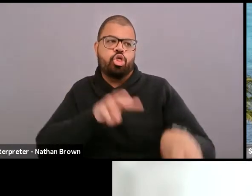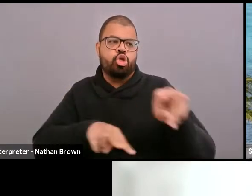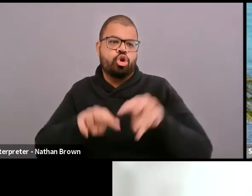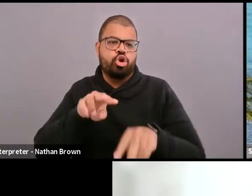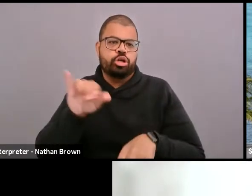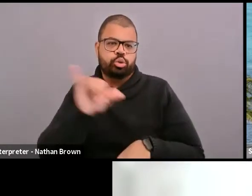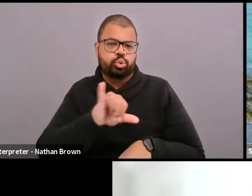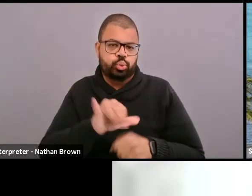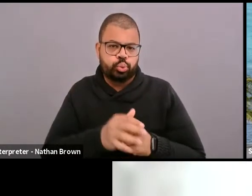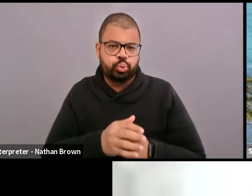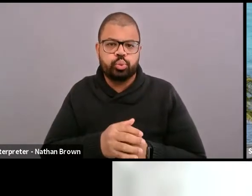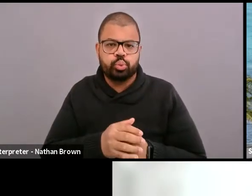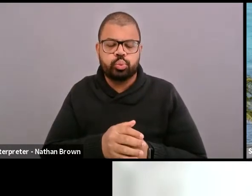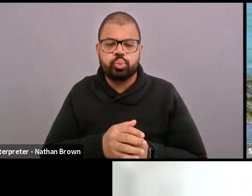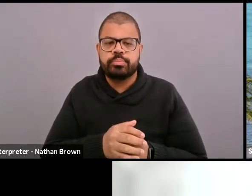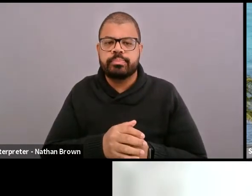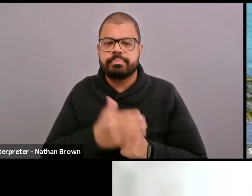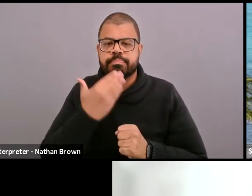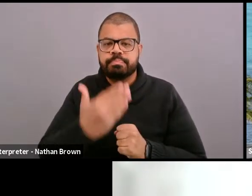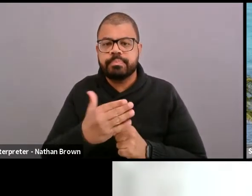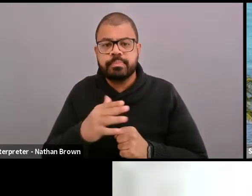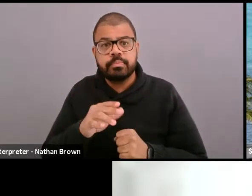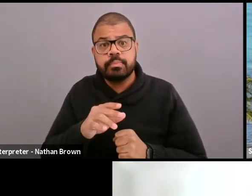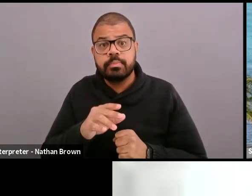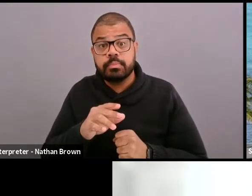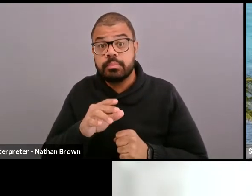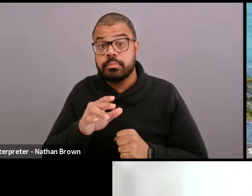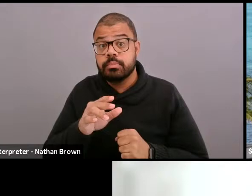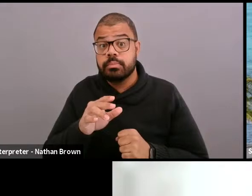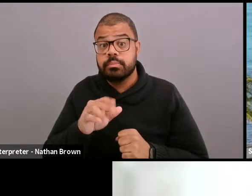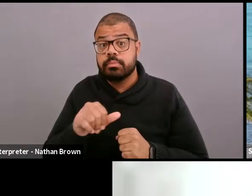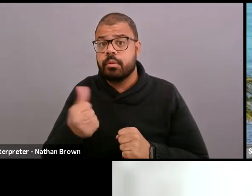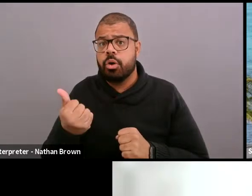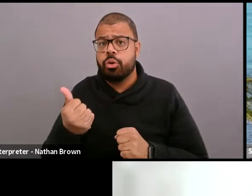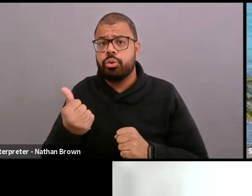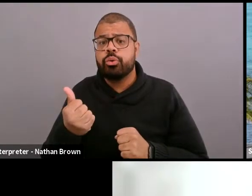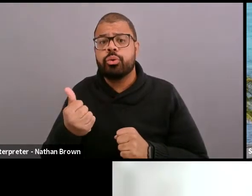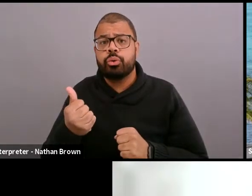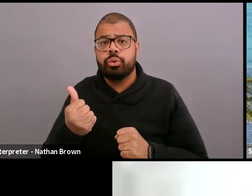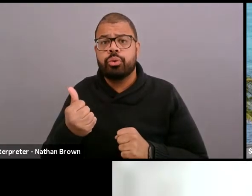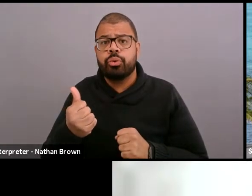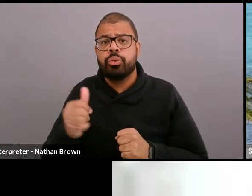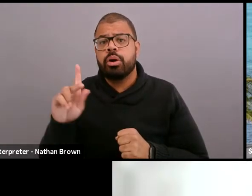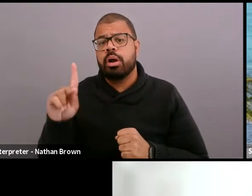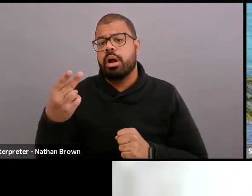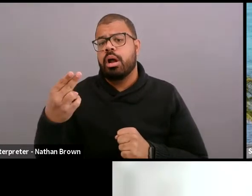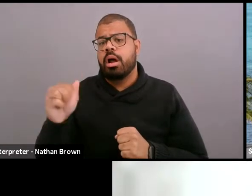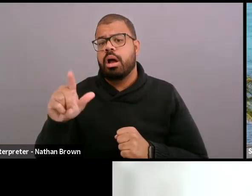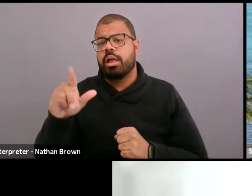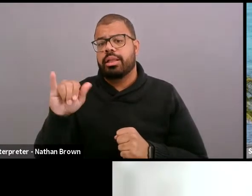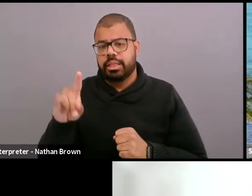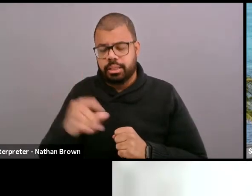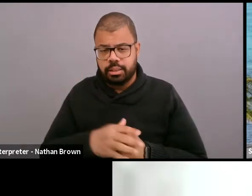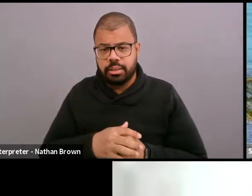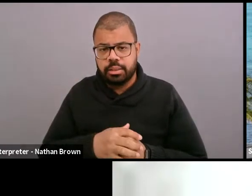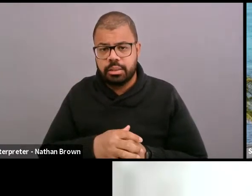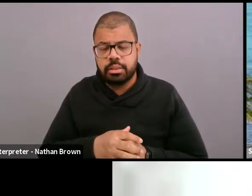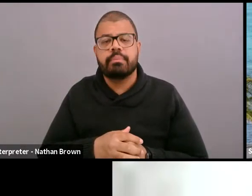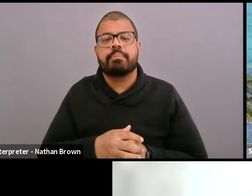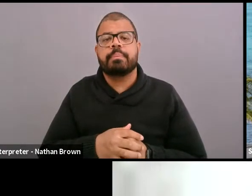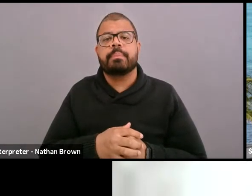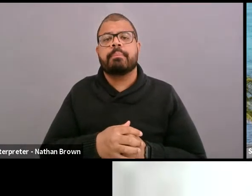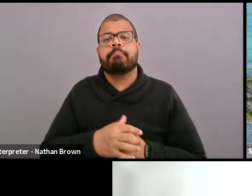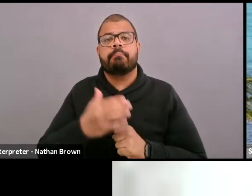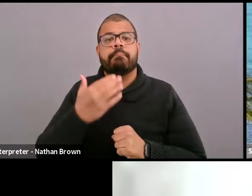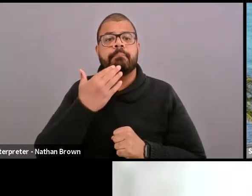suggestion. Khalid, you have your hand up? Yes, Dr. Dennis, thank you very much. First of all, I need